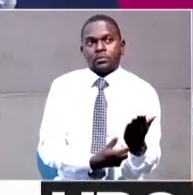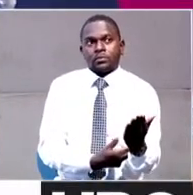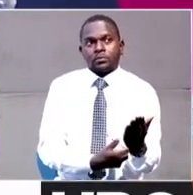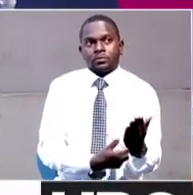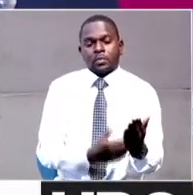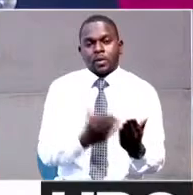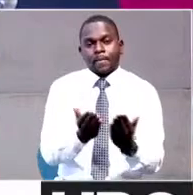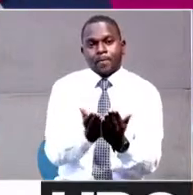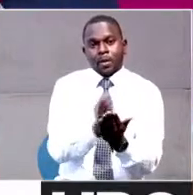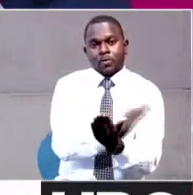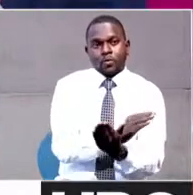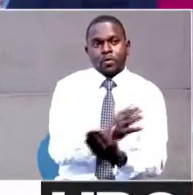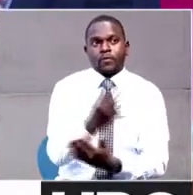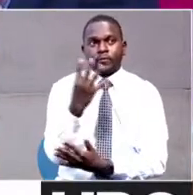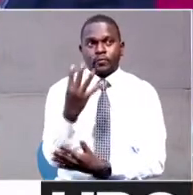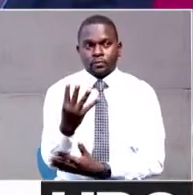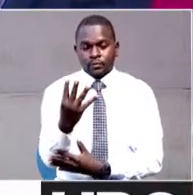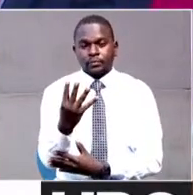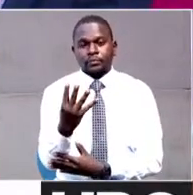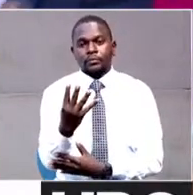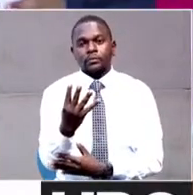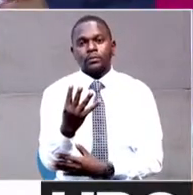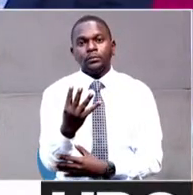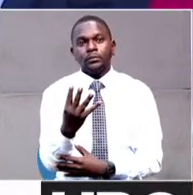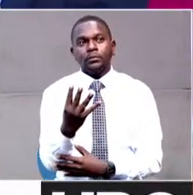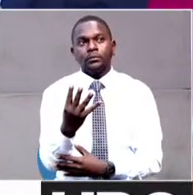paragraph 4, Your Worship, is that